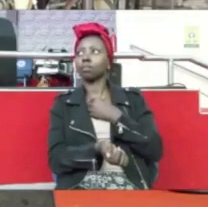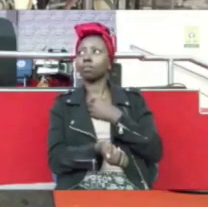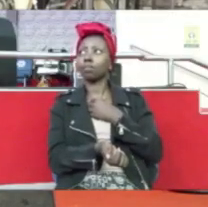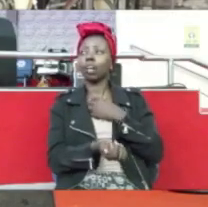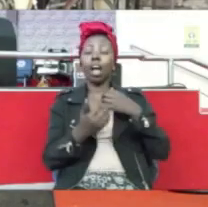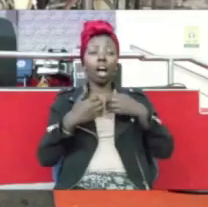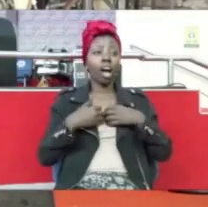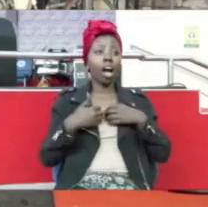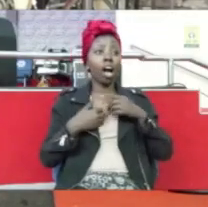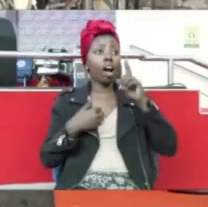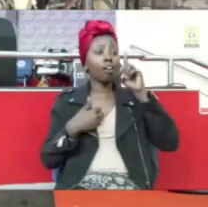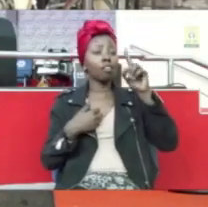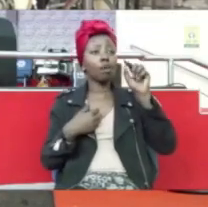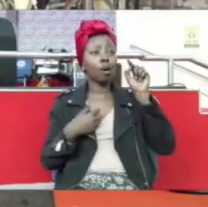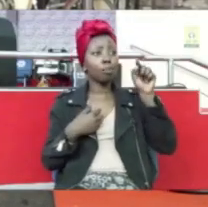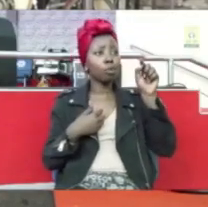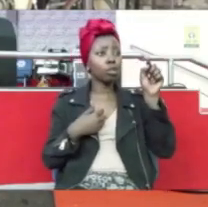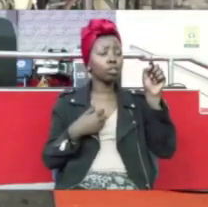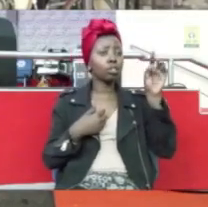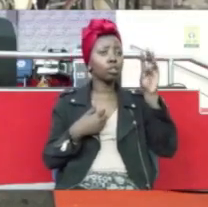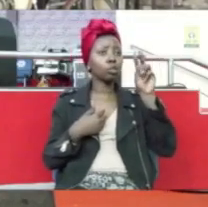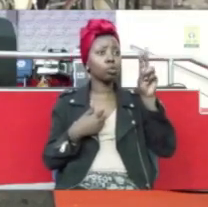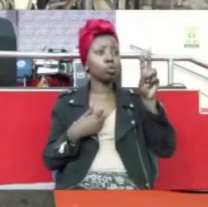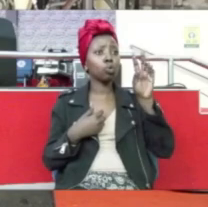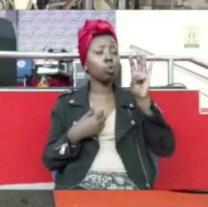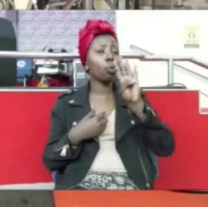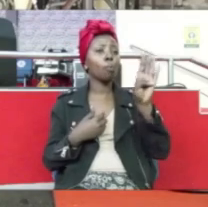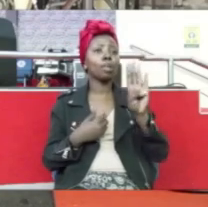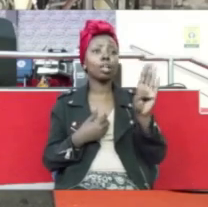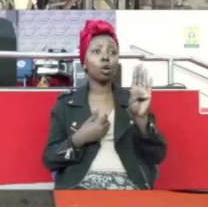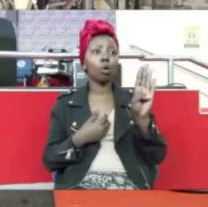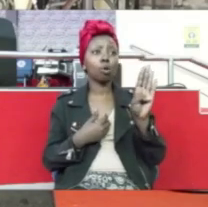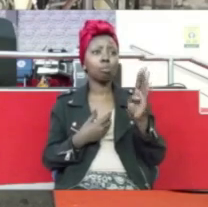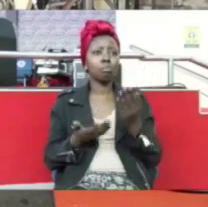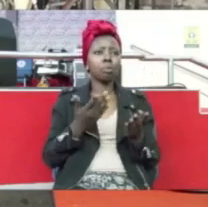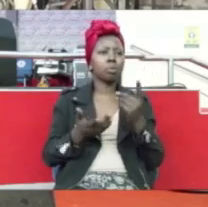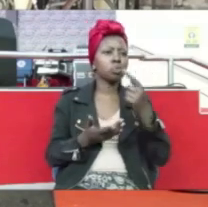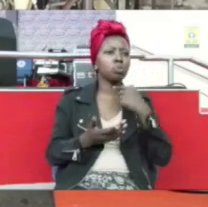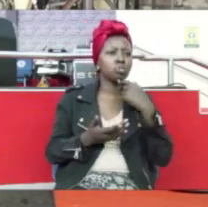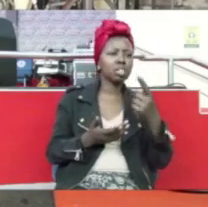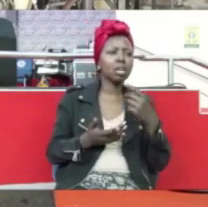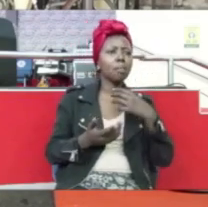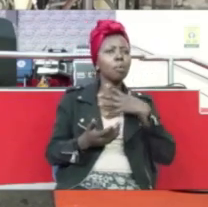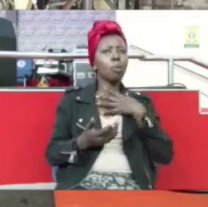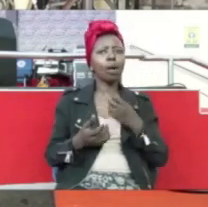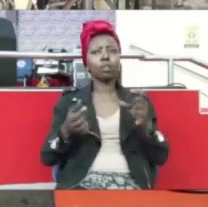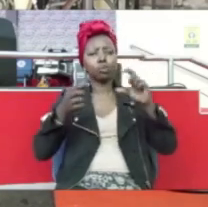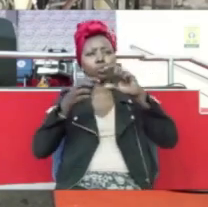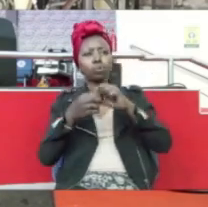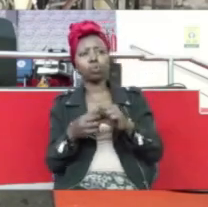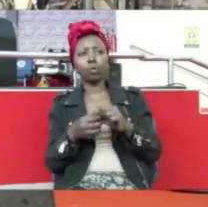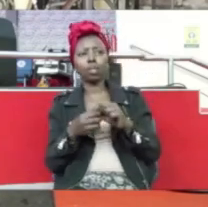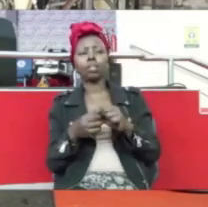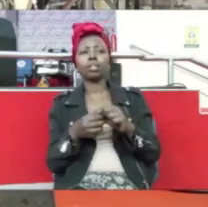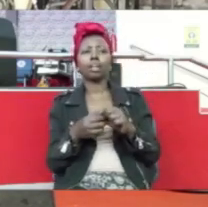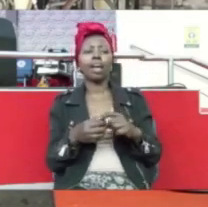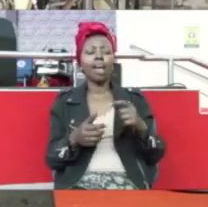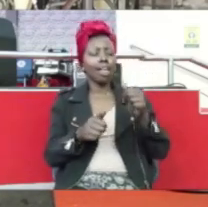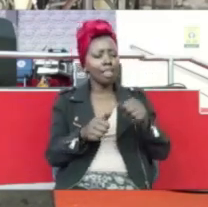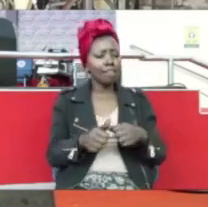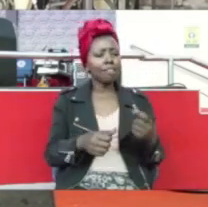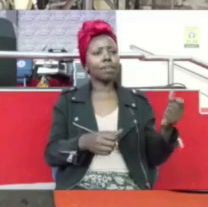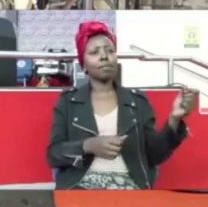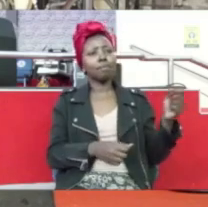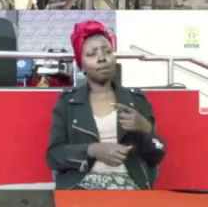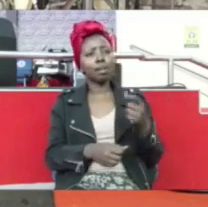billion to raise for the five campuses. You are saying, I want to partner with this ministry. Every month I will be